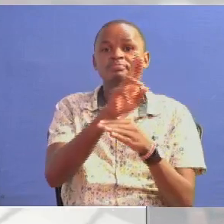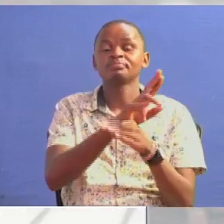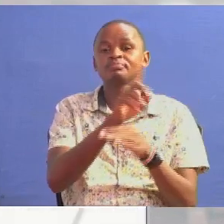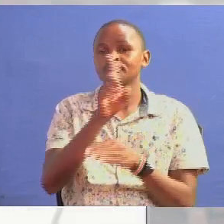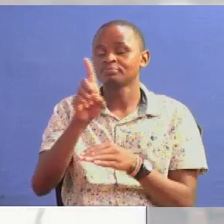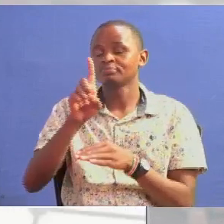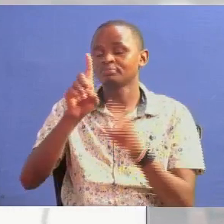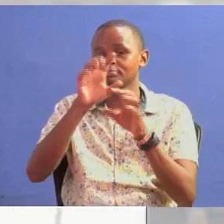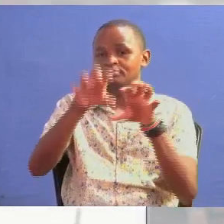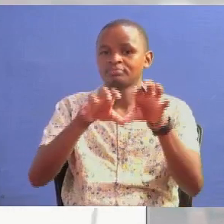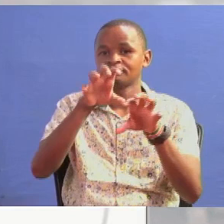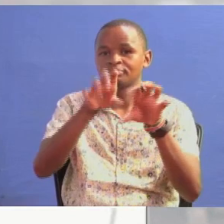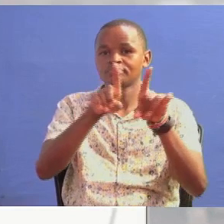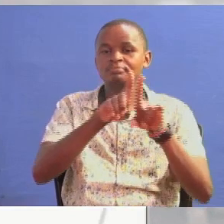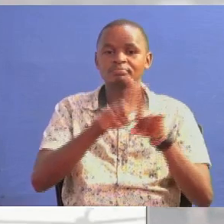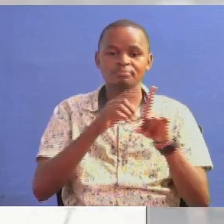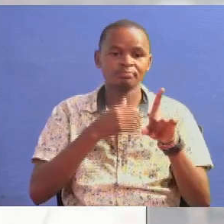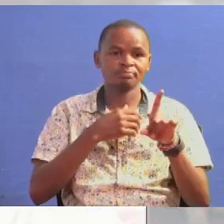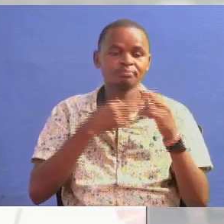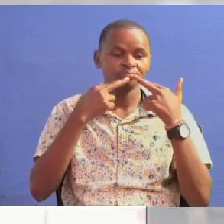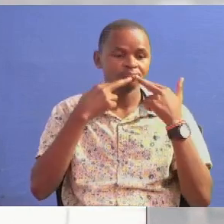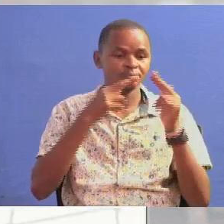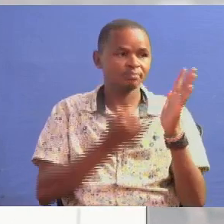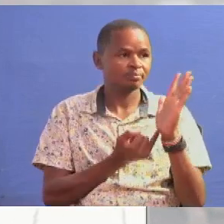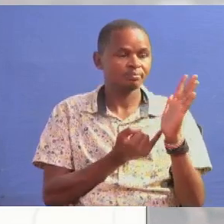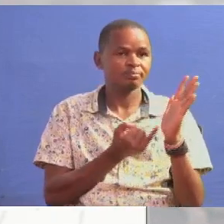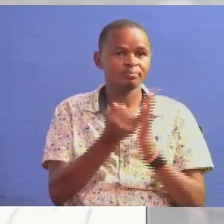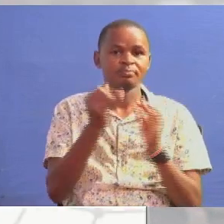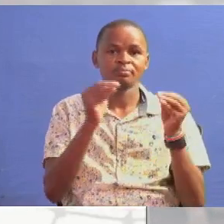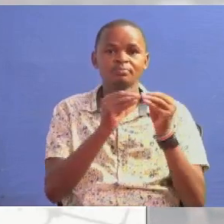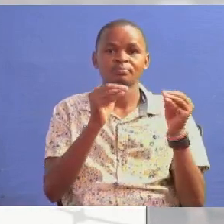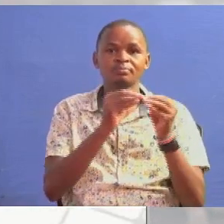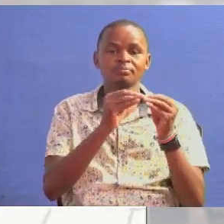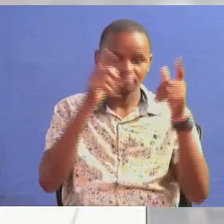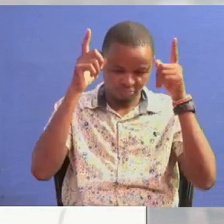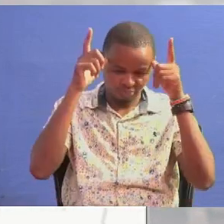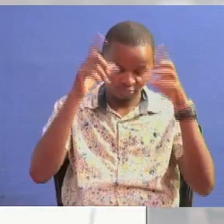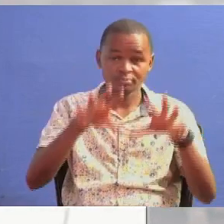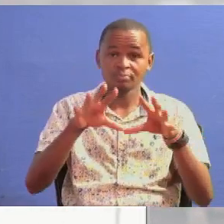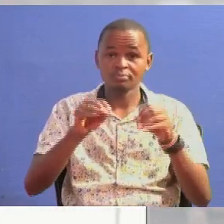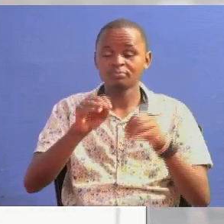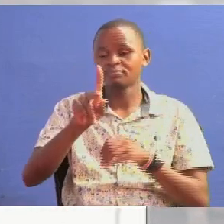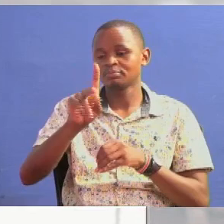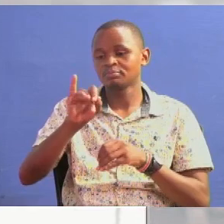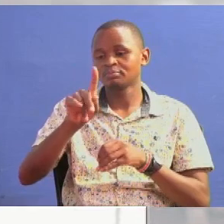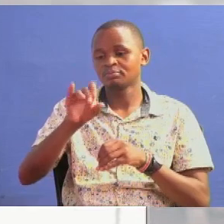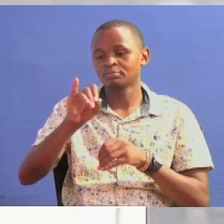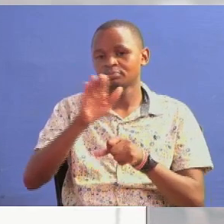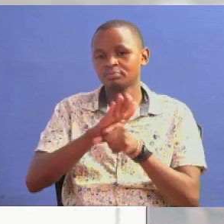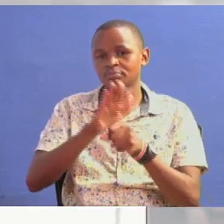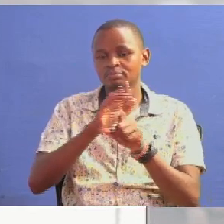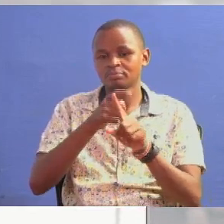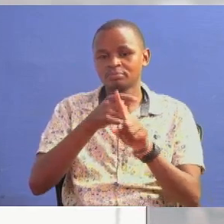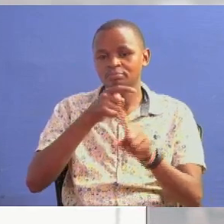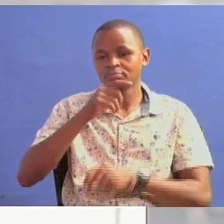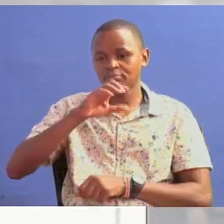stimulants. Kirinyaga County, on the other hand, has reported increased numbers of cattle raids. Here is Kiki Blessings with much more from